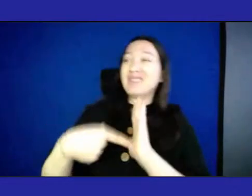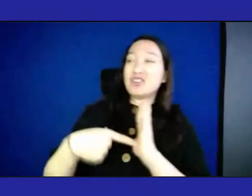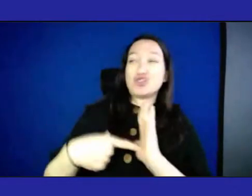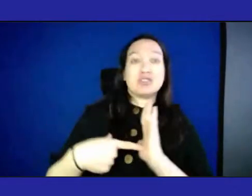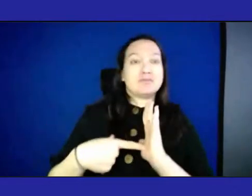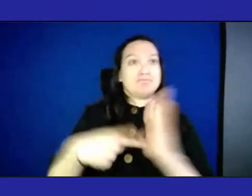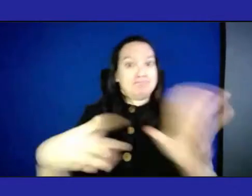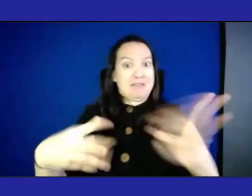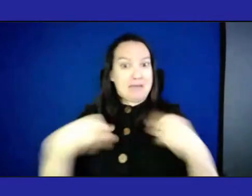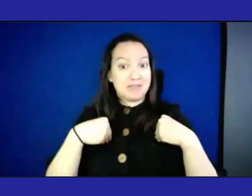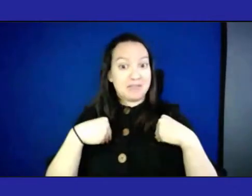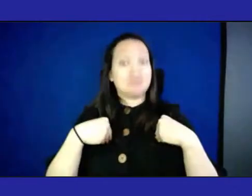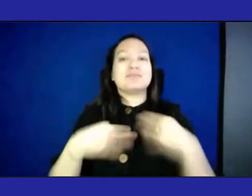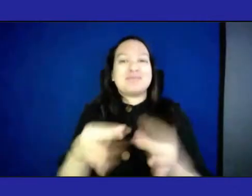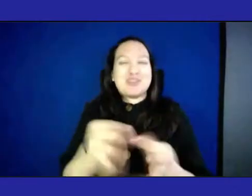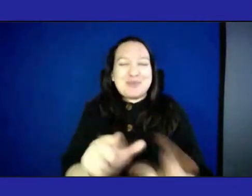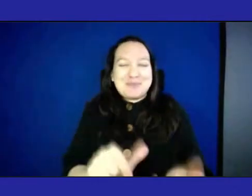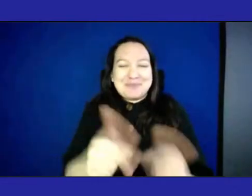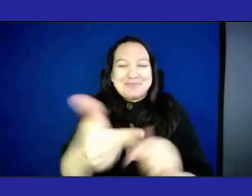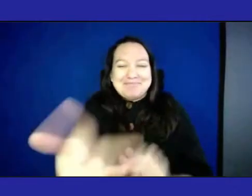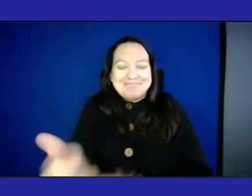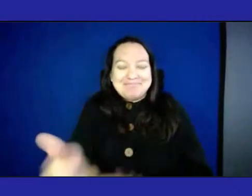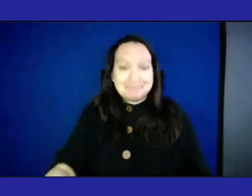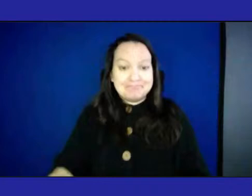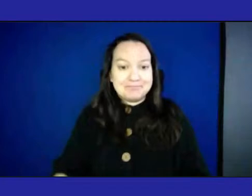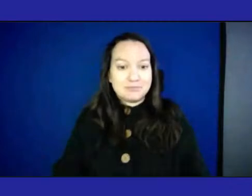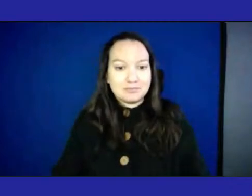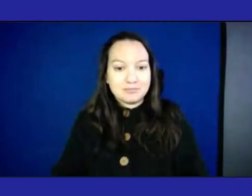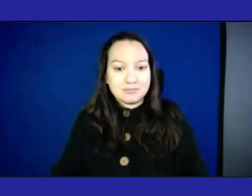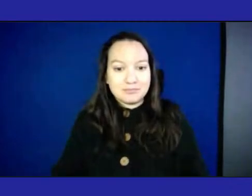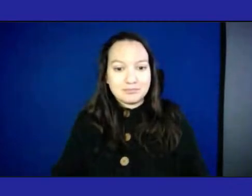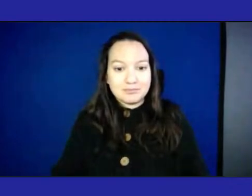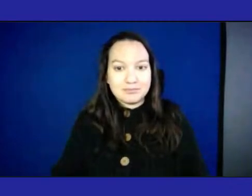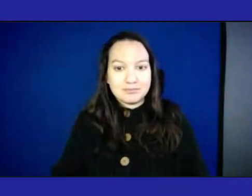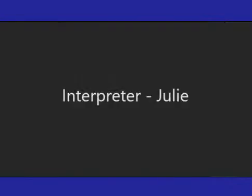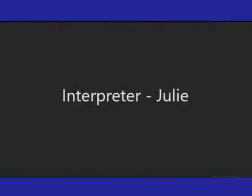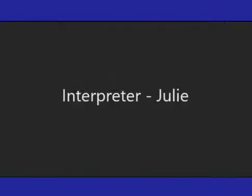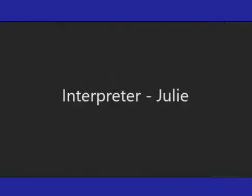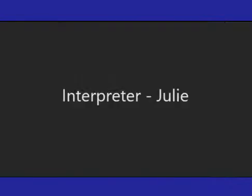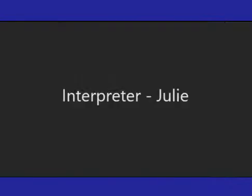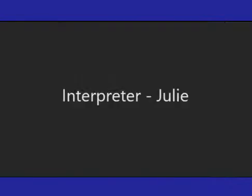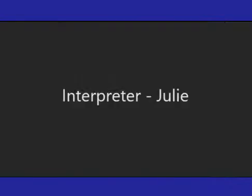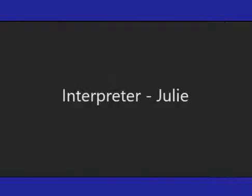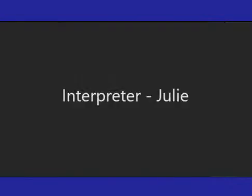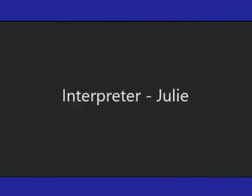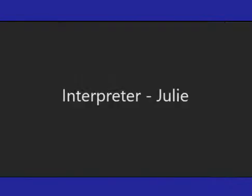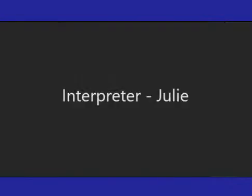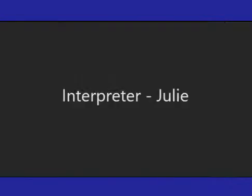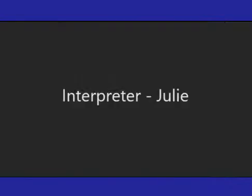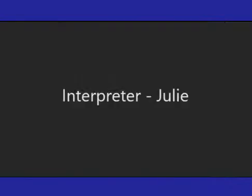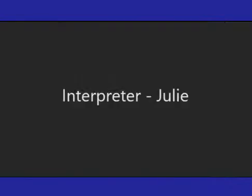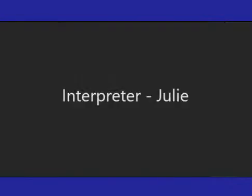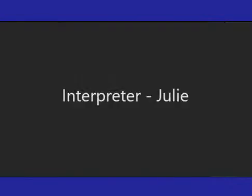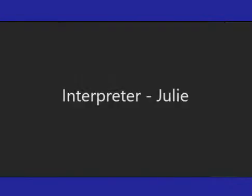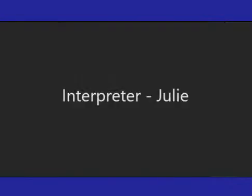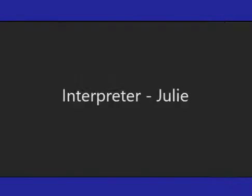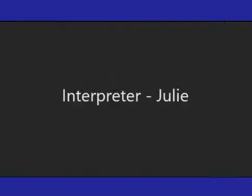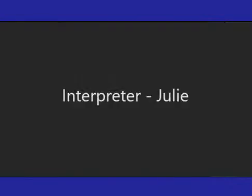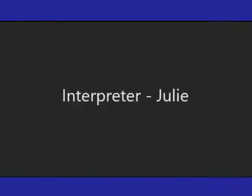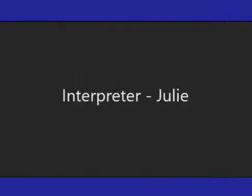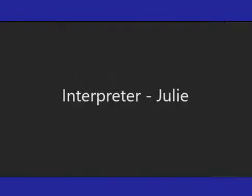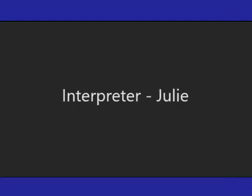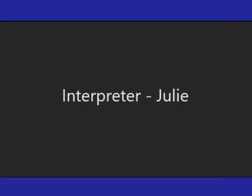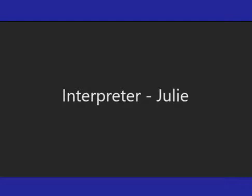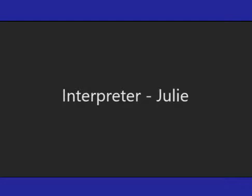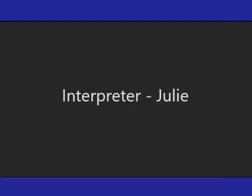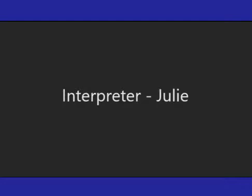adopted. So this is one of our external benchmarks that we hit over the past summer. I can share with you that this past week, we hit the other